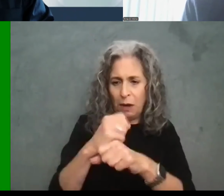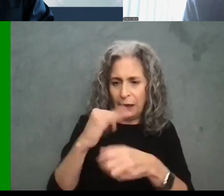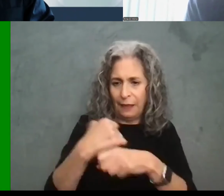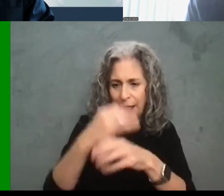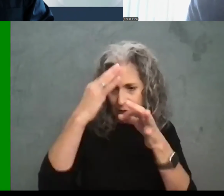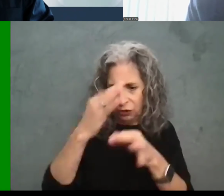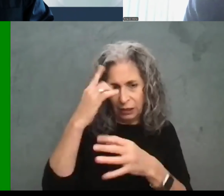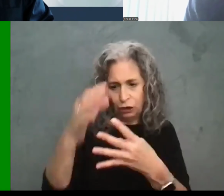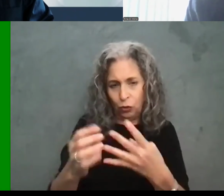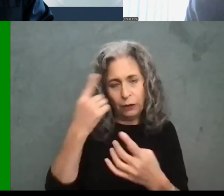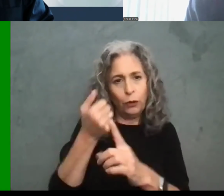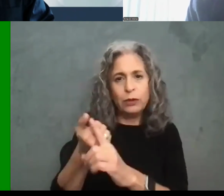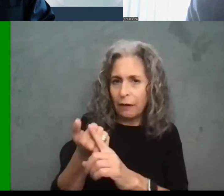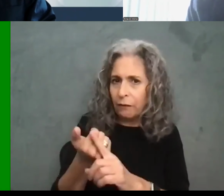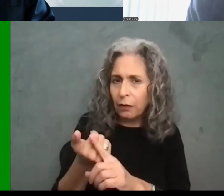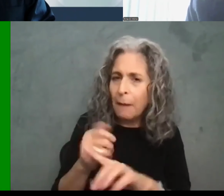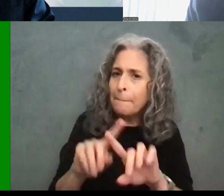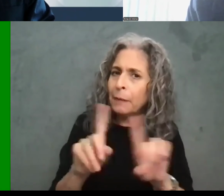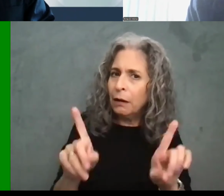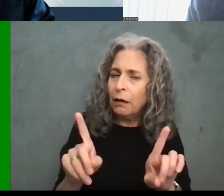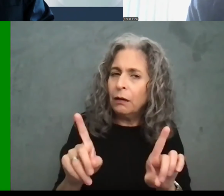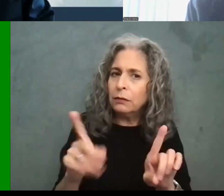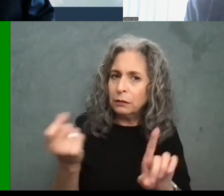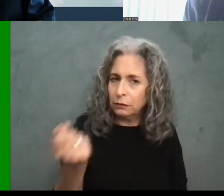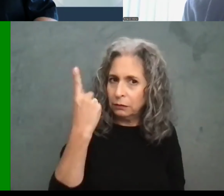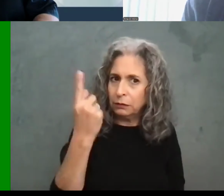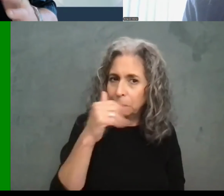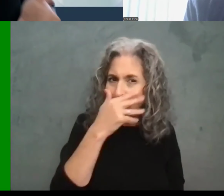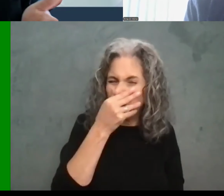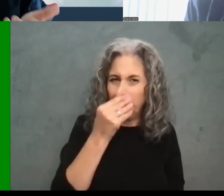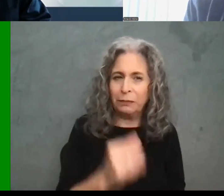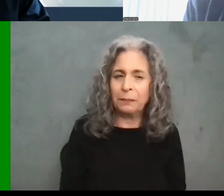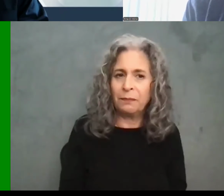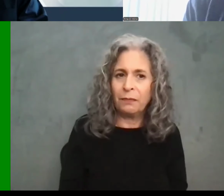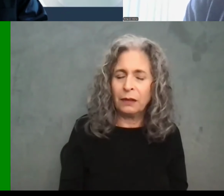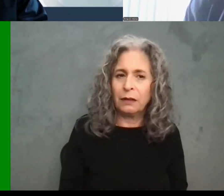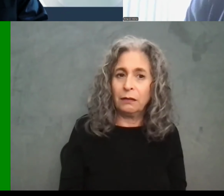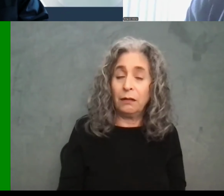yourself? But the other alternative, because